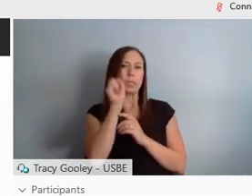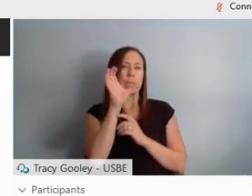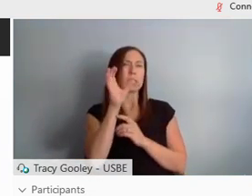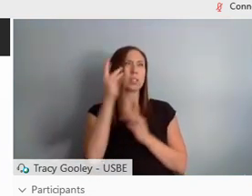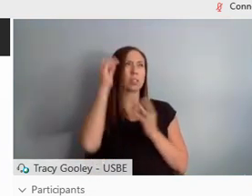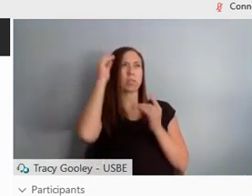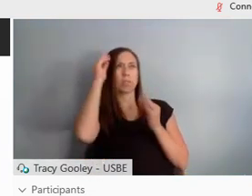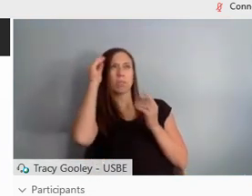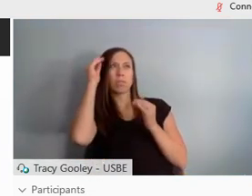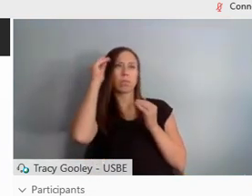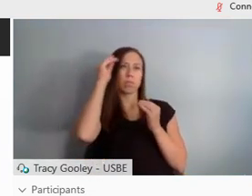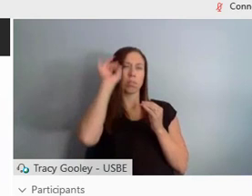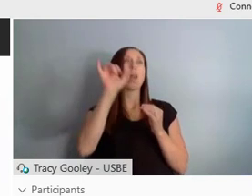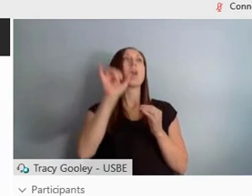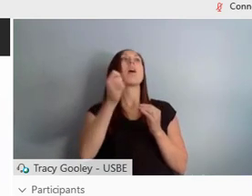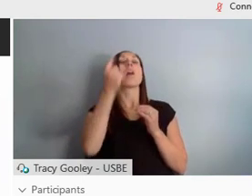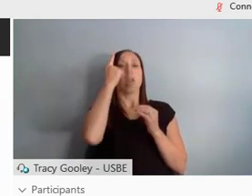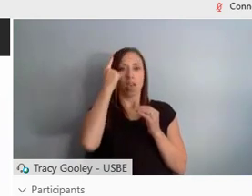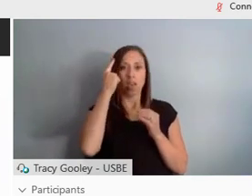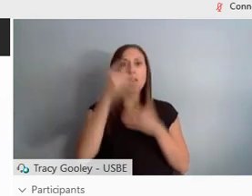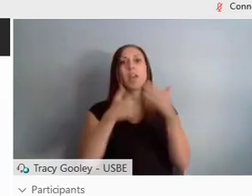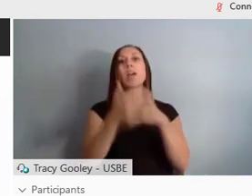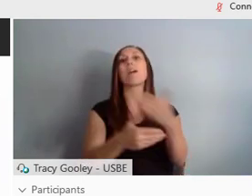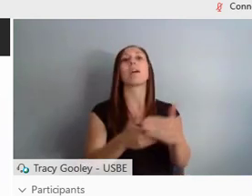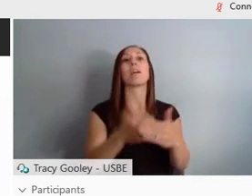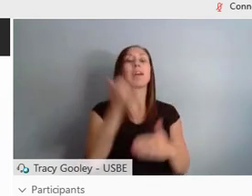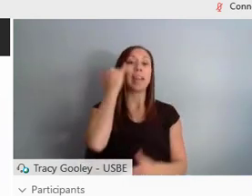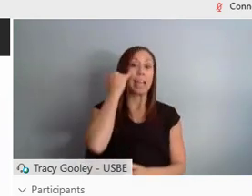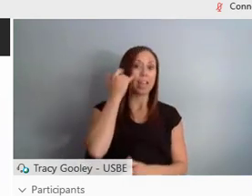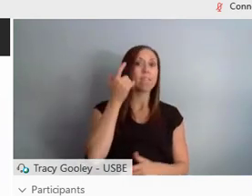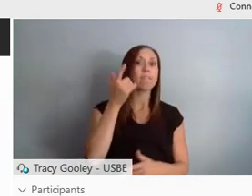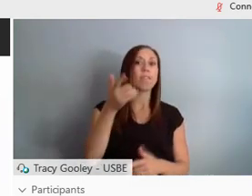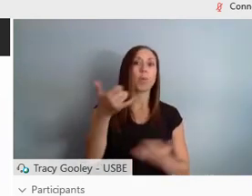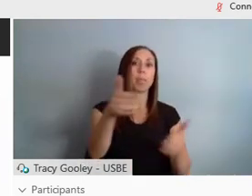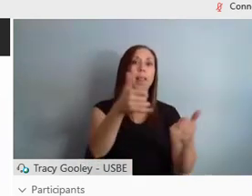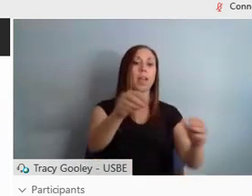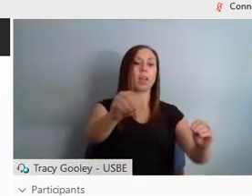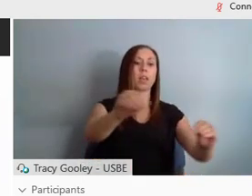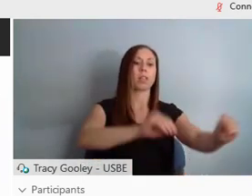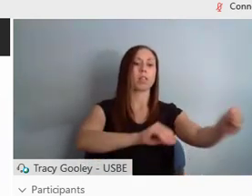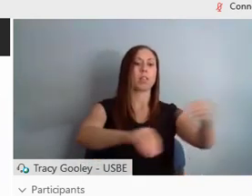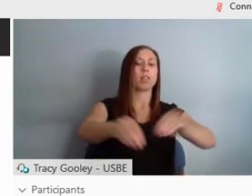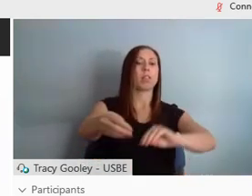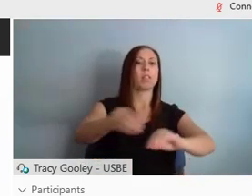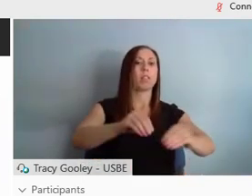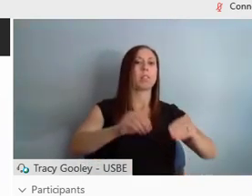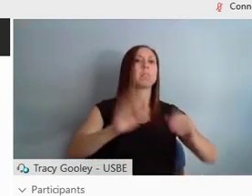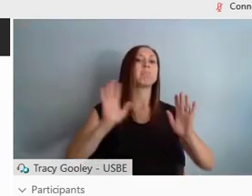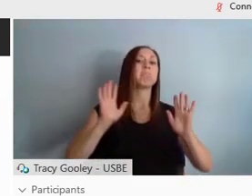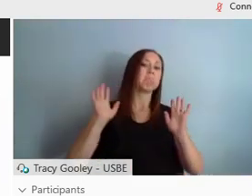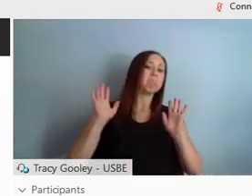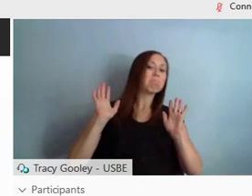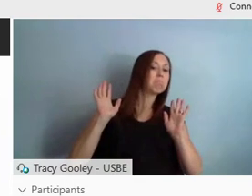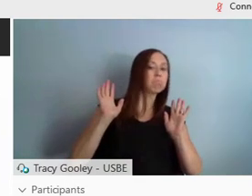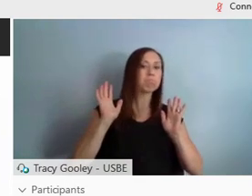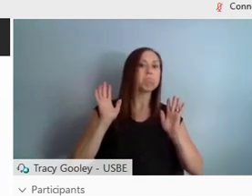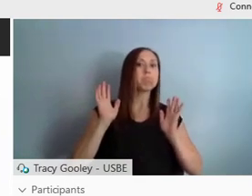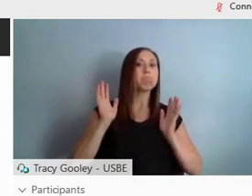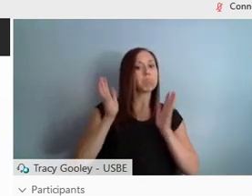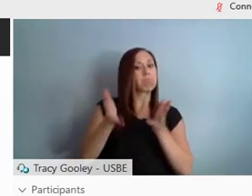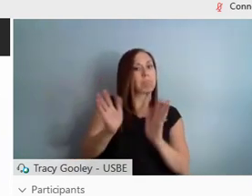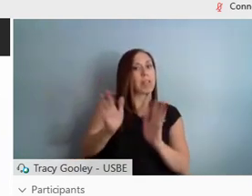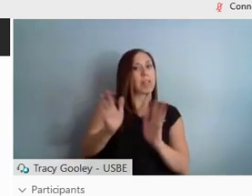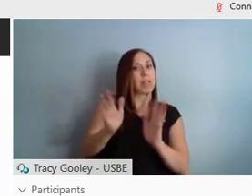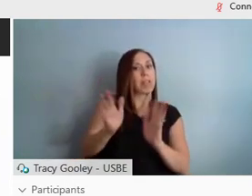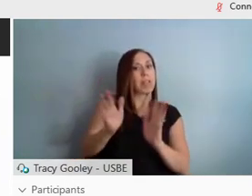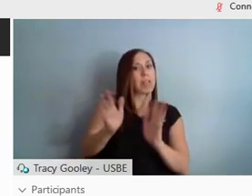they're being asked and to catch on to it. So if they're starting to interact with the manipulatives, make sure you give them the time